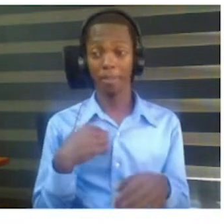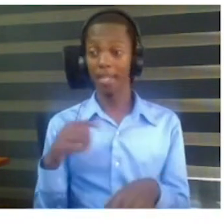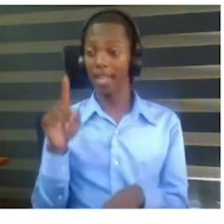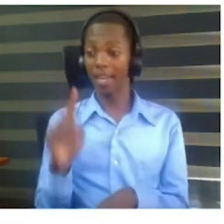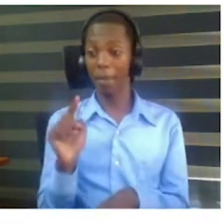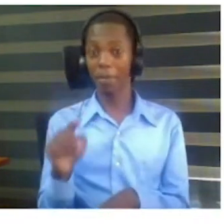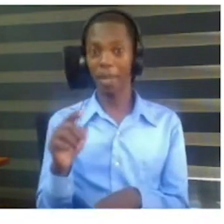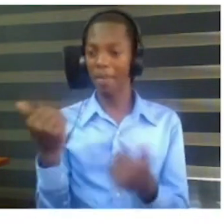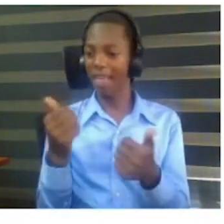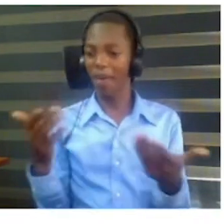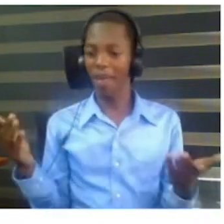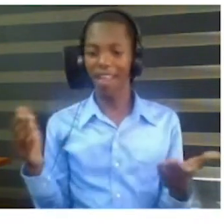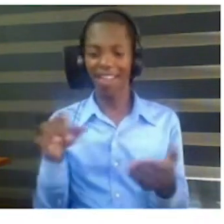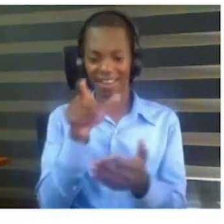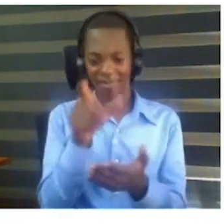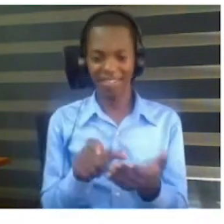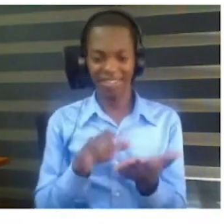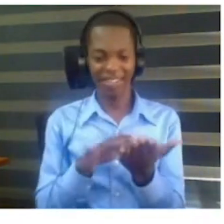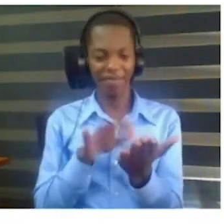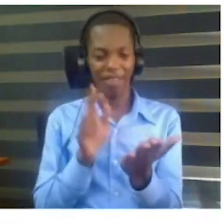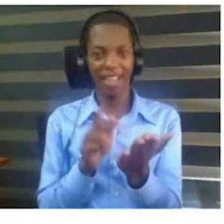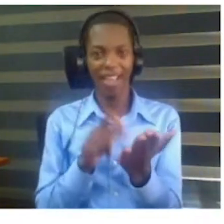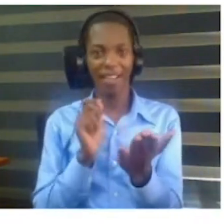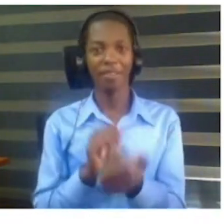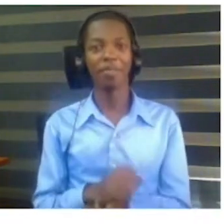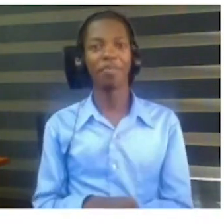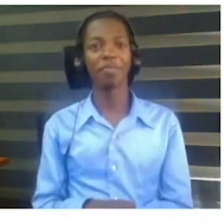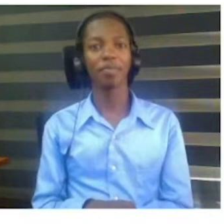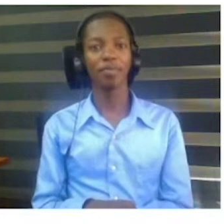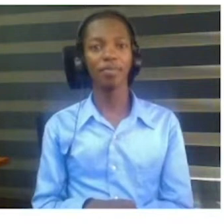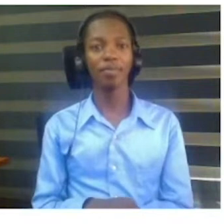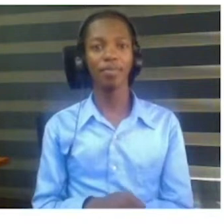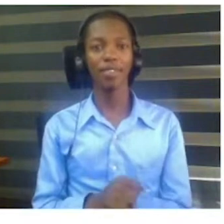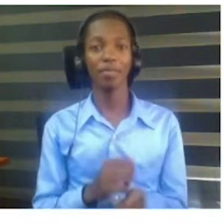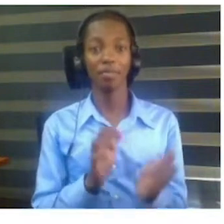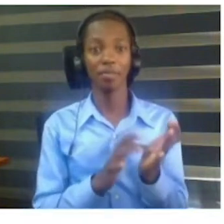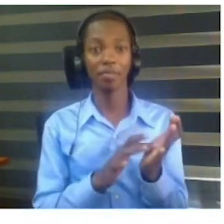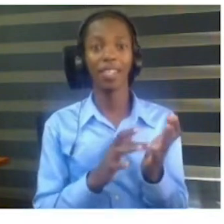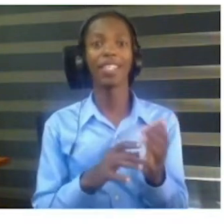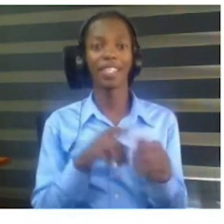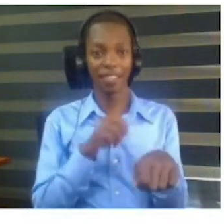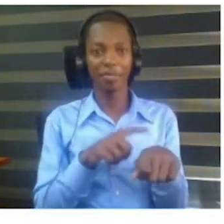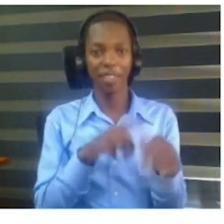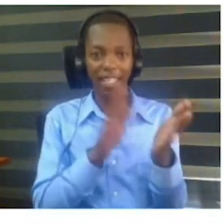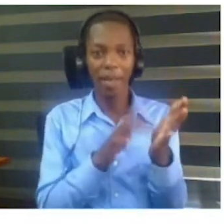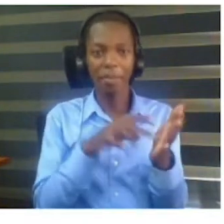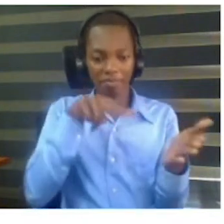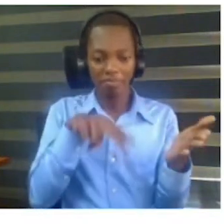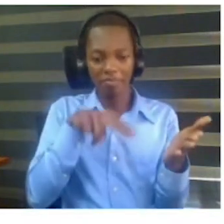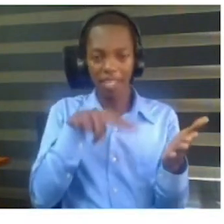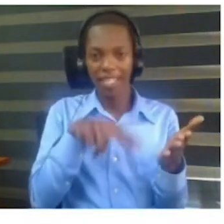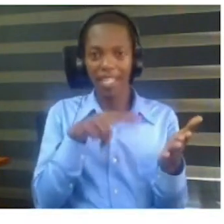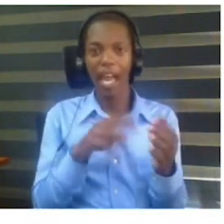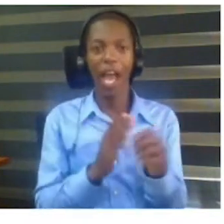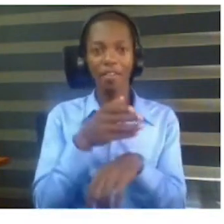Text size. Caption. Title. Title. World's large title. After escaping from the High Park Zoo in Canada, 2 capybaras